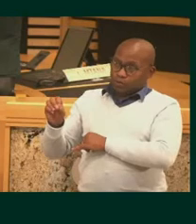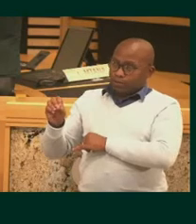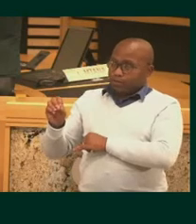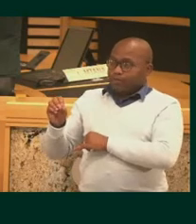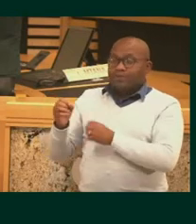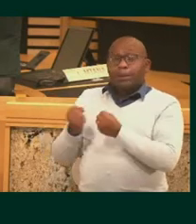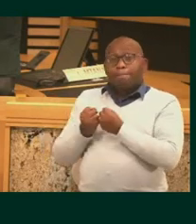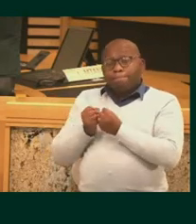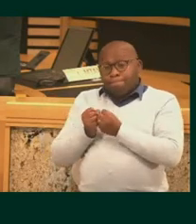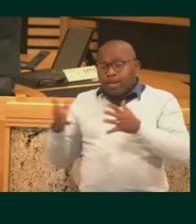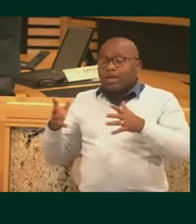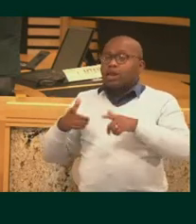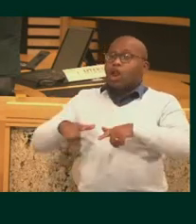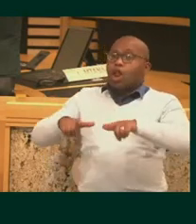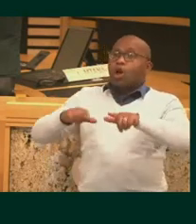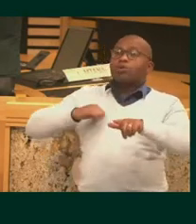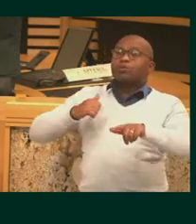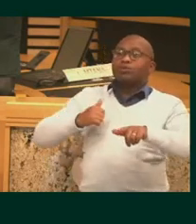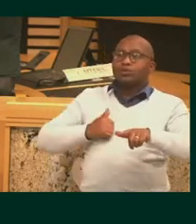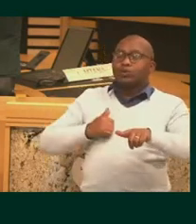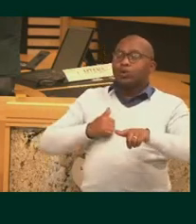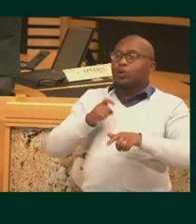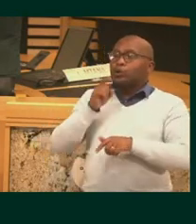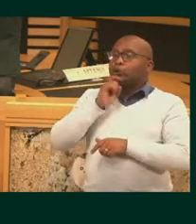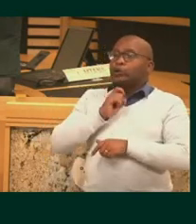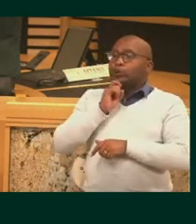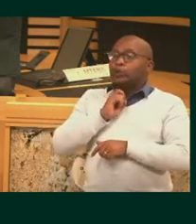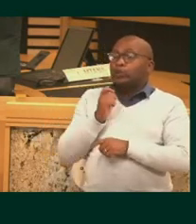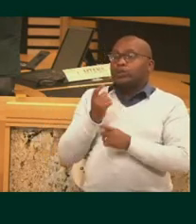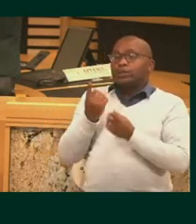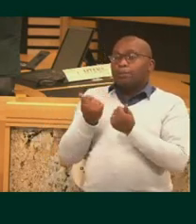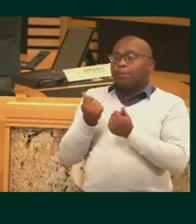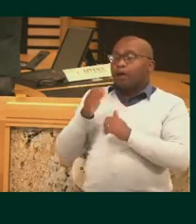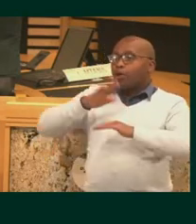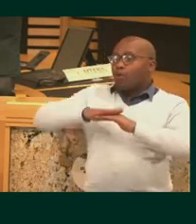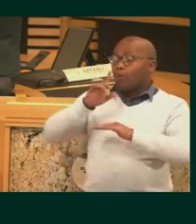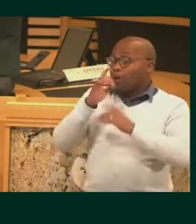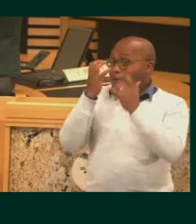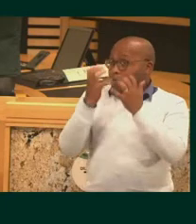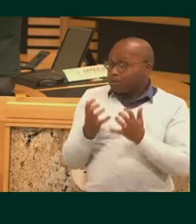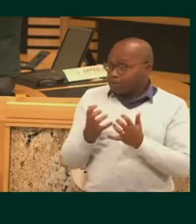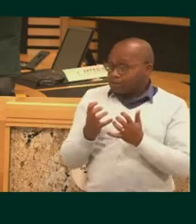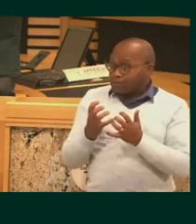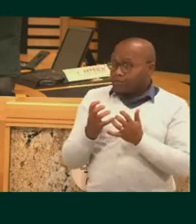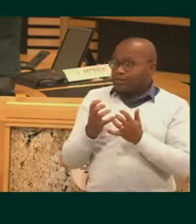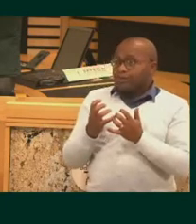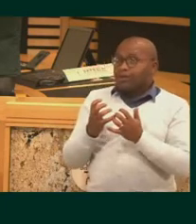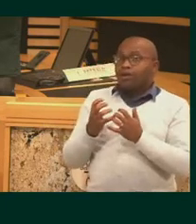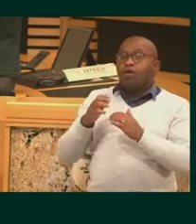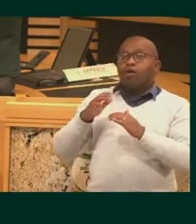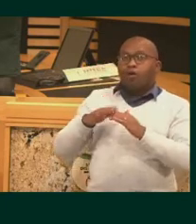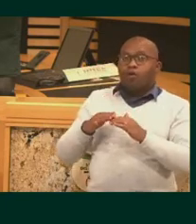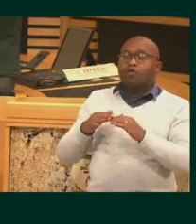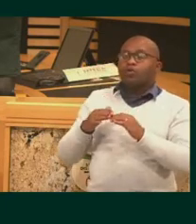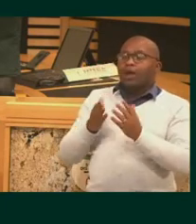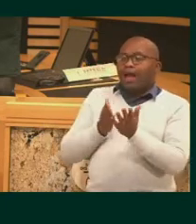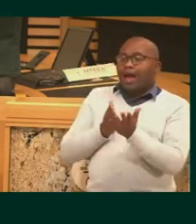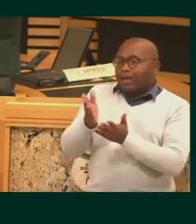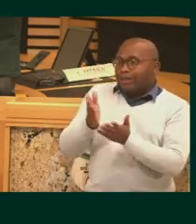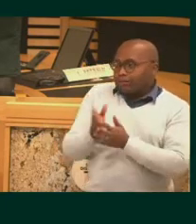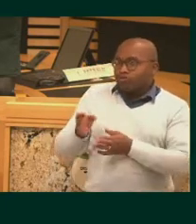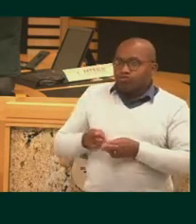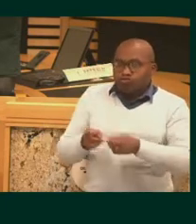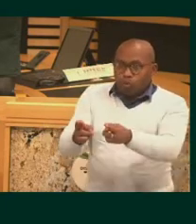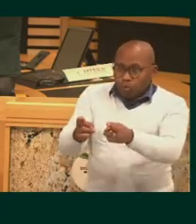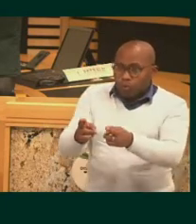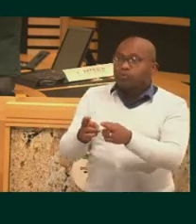municipalities prioritizes their budget towards the Mandate that um of the construction and maintenance of exess Road and where there's